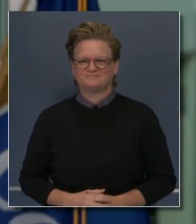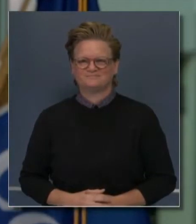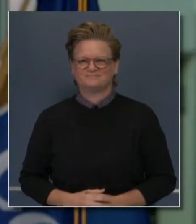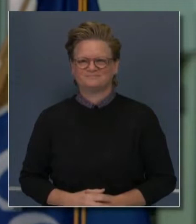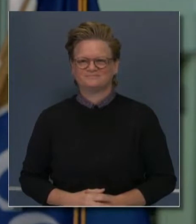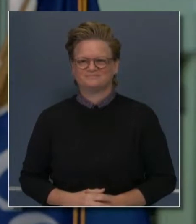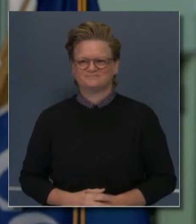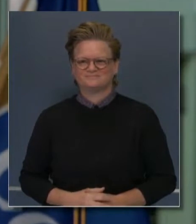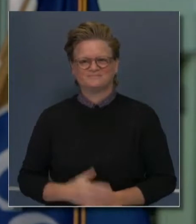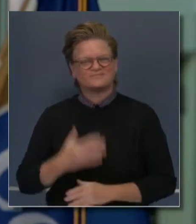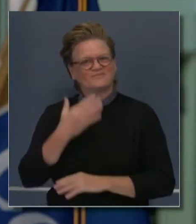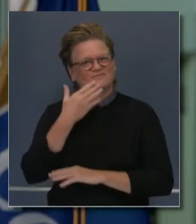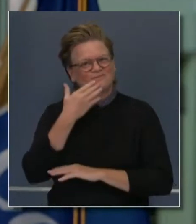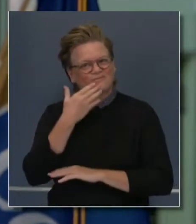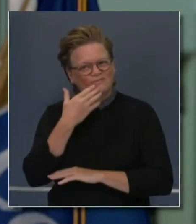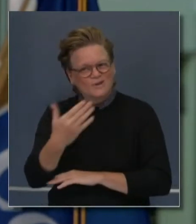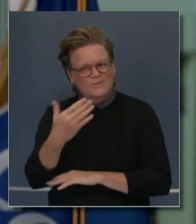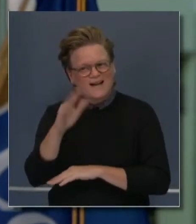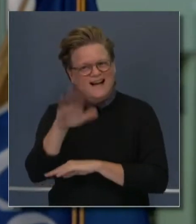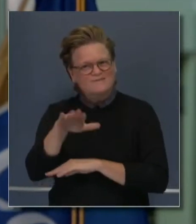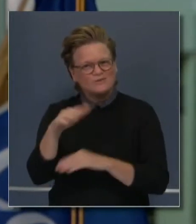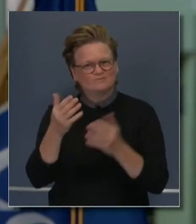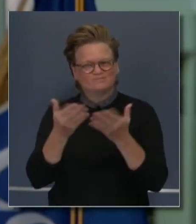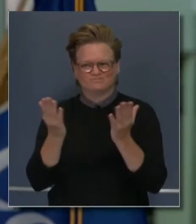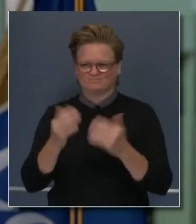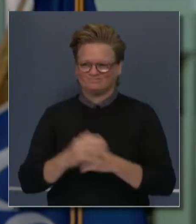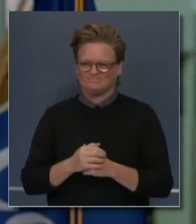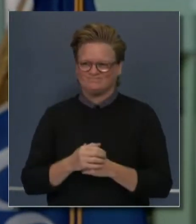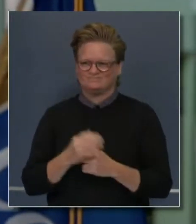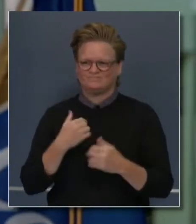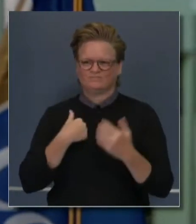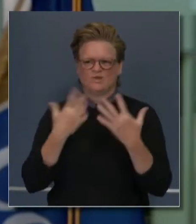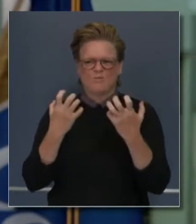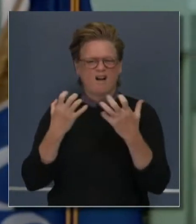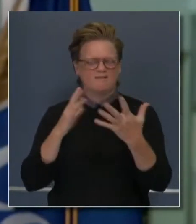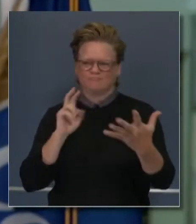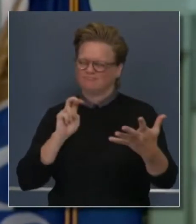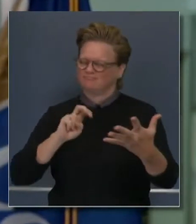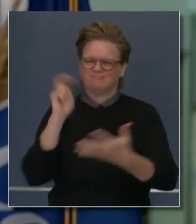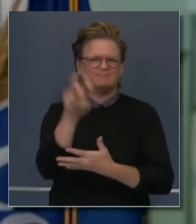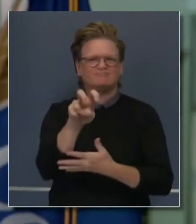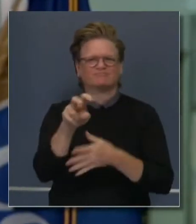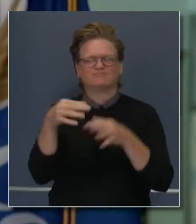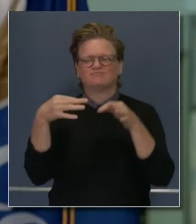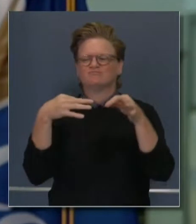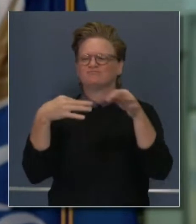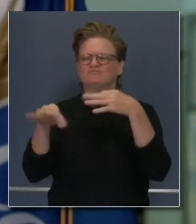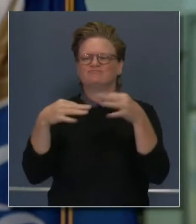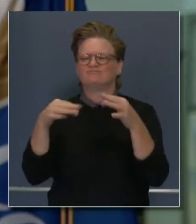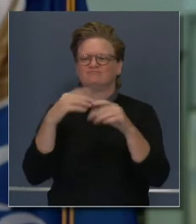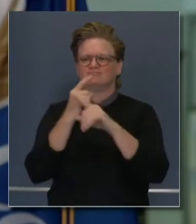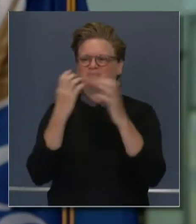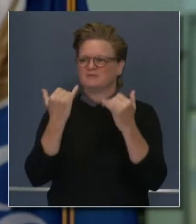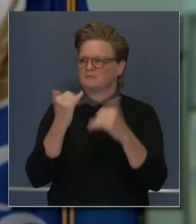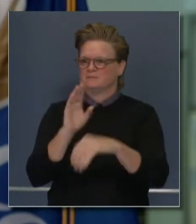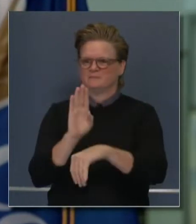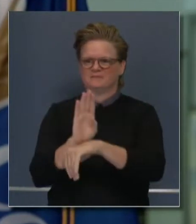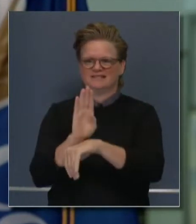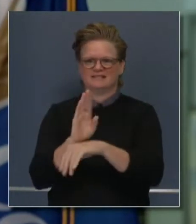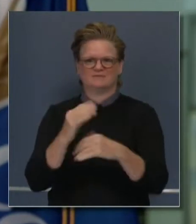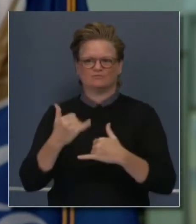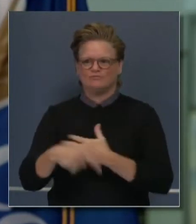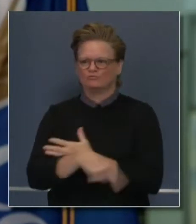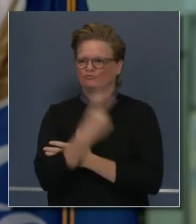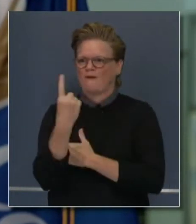Well, good afternoon, everybody. I wanted to just jump right in, as today is certainly an active and busy day here in the state